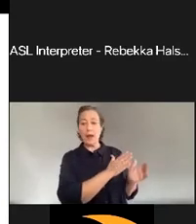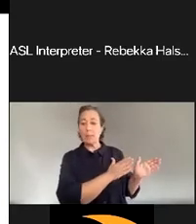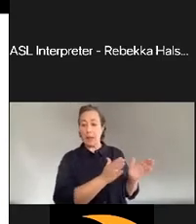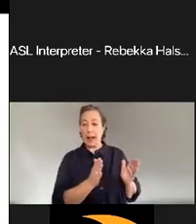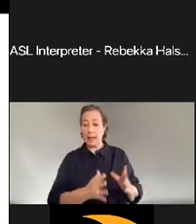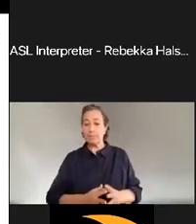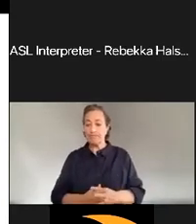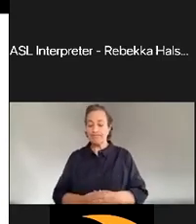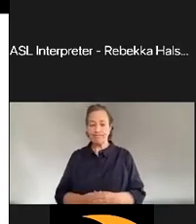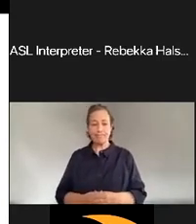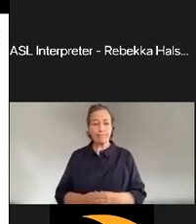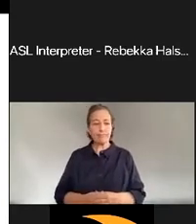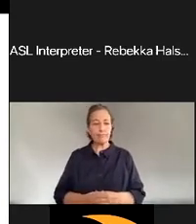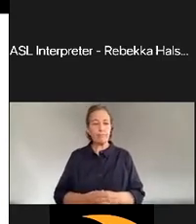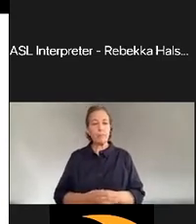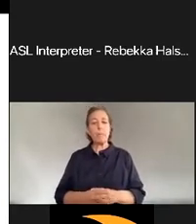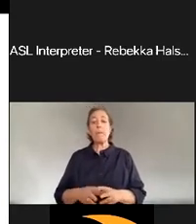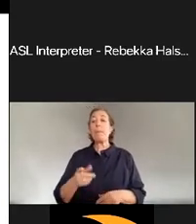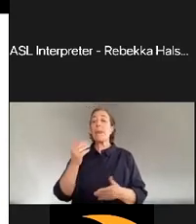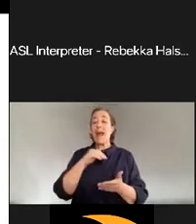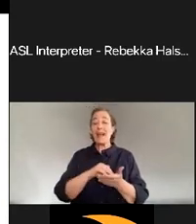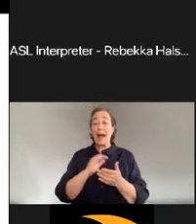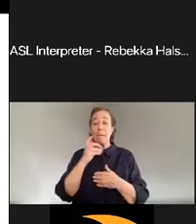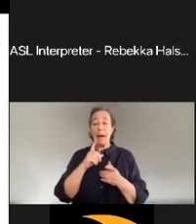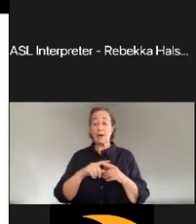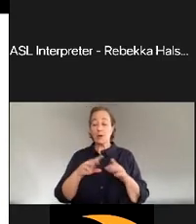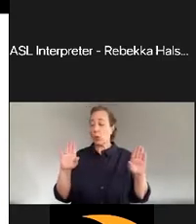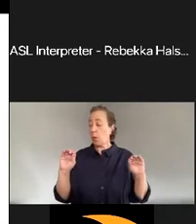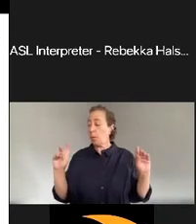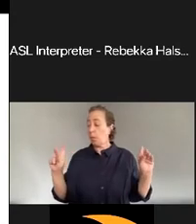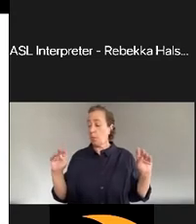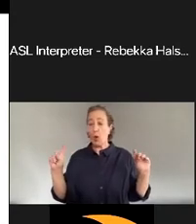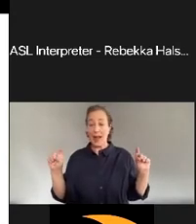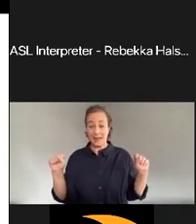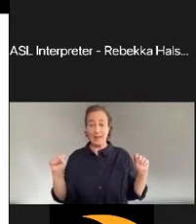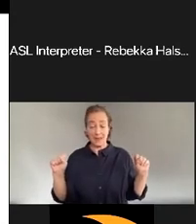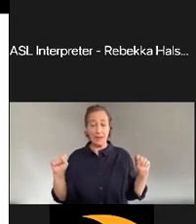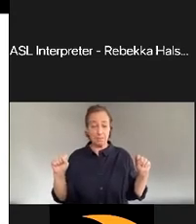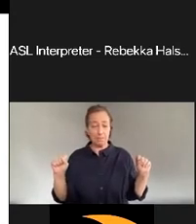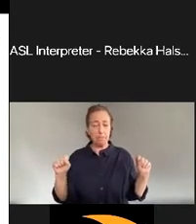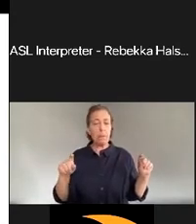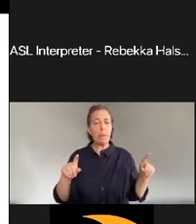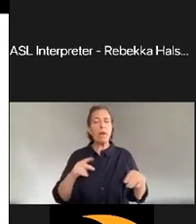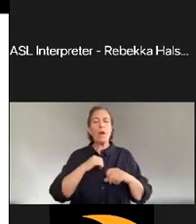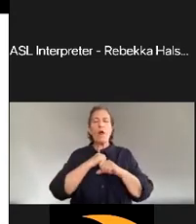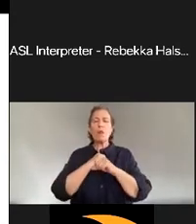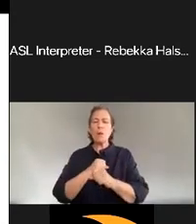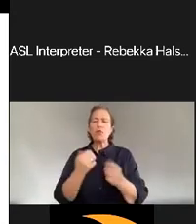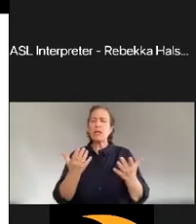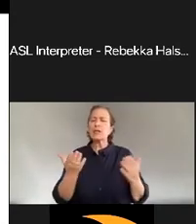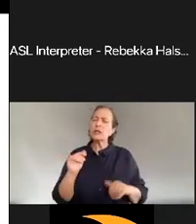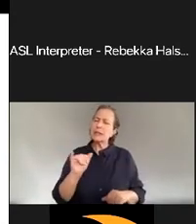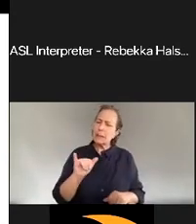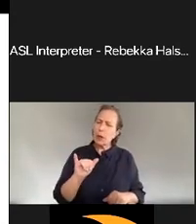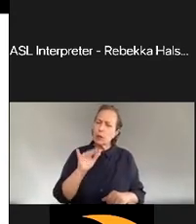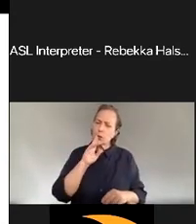And finally, for what I call the bookends, a lot of the protections here are very similar to what we talked about 2 weeks ago with